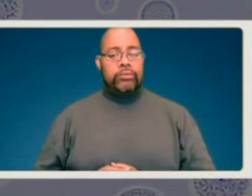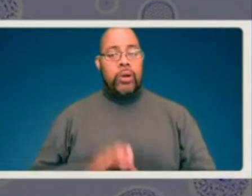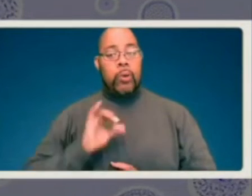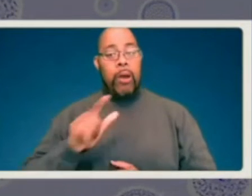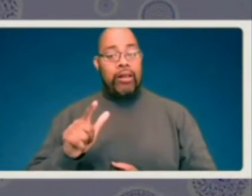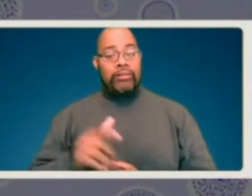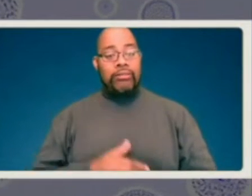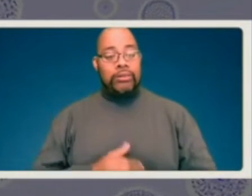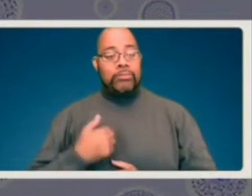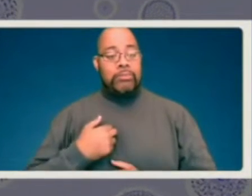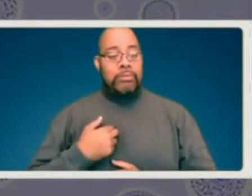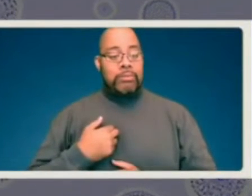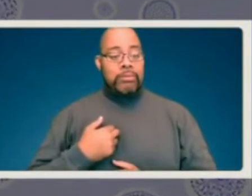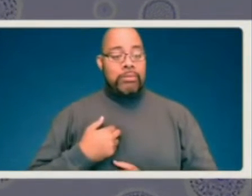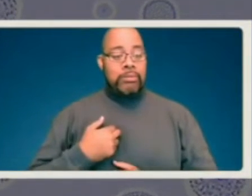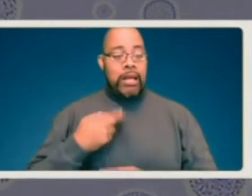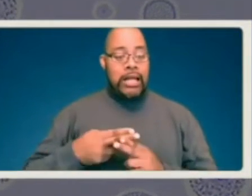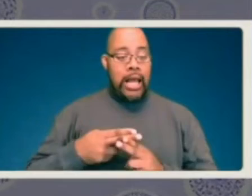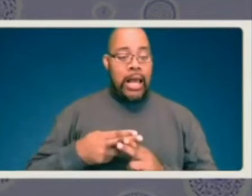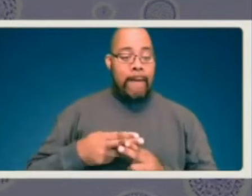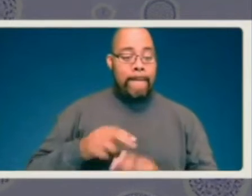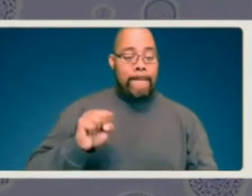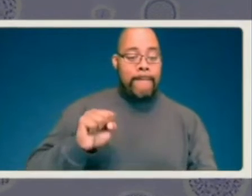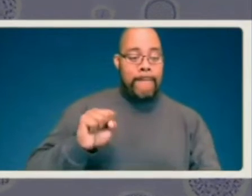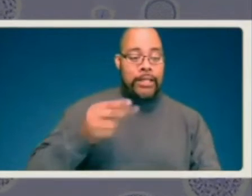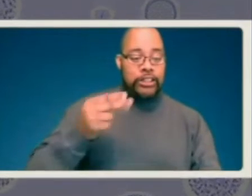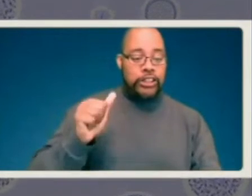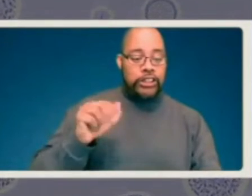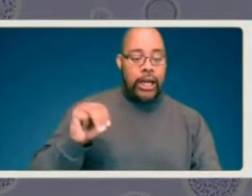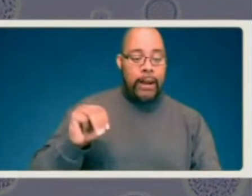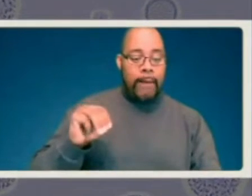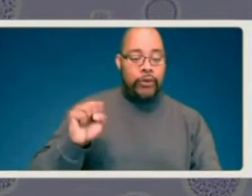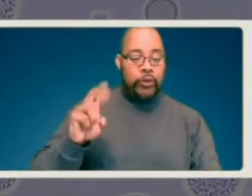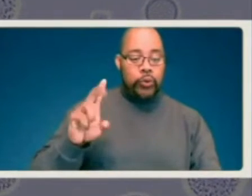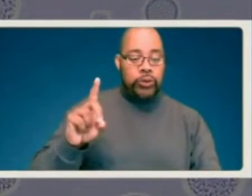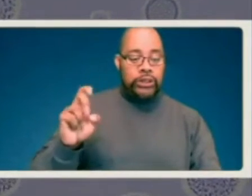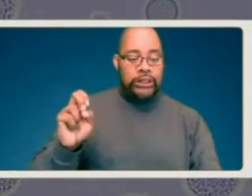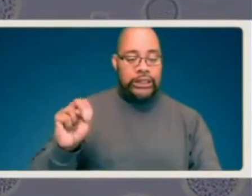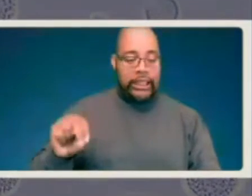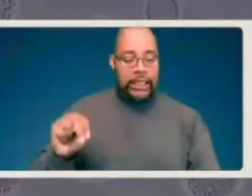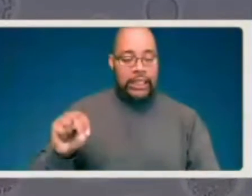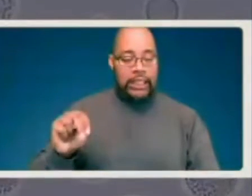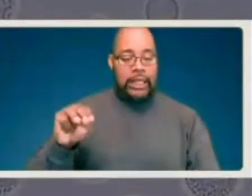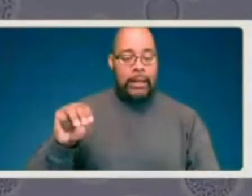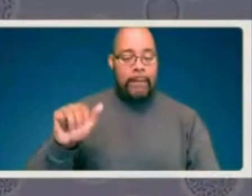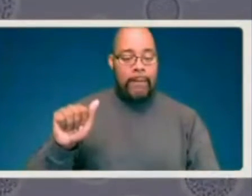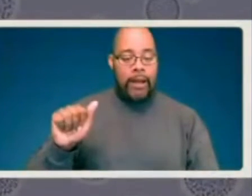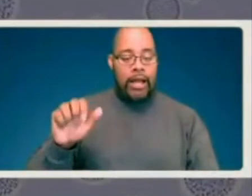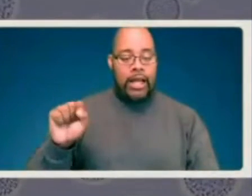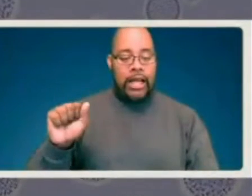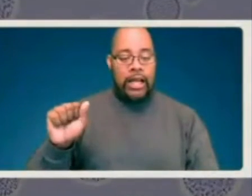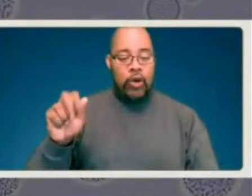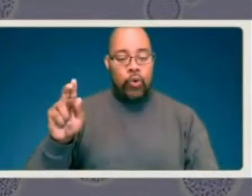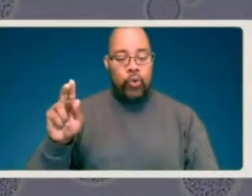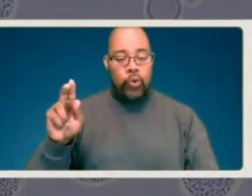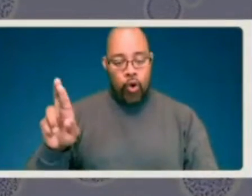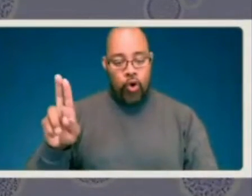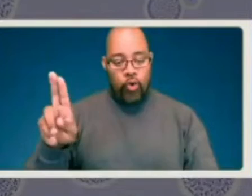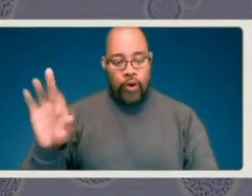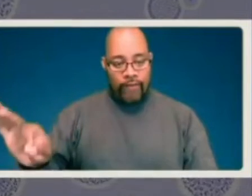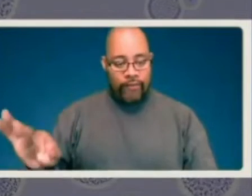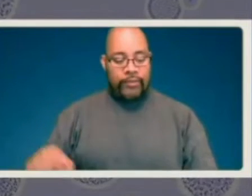Well, my name is Shamsuddeen Yusuf Ma'aruf, and I am a postgraduate student at Stellenbosch University, South Africa, pursuing